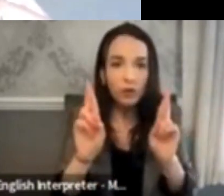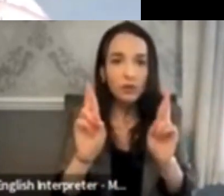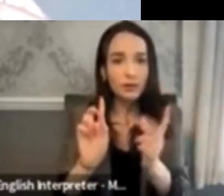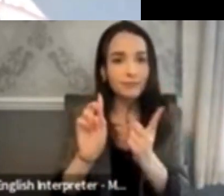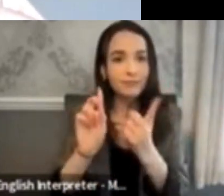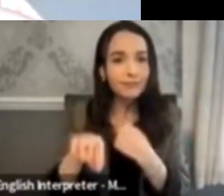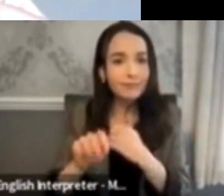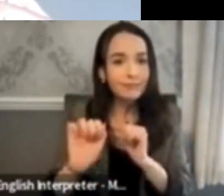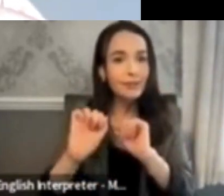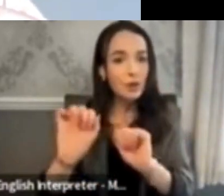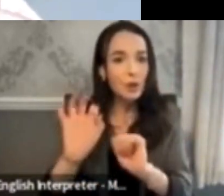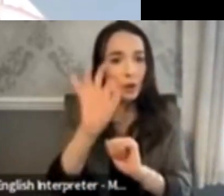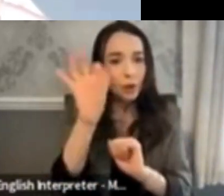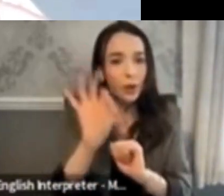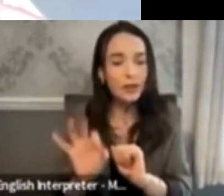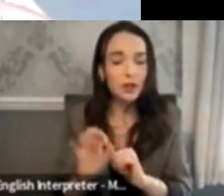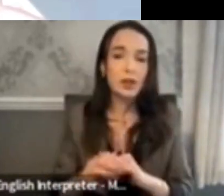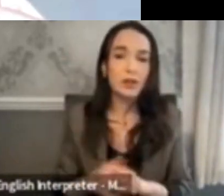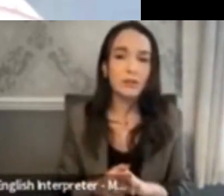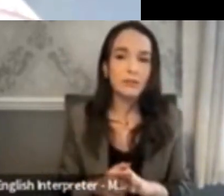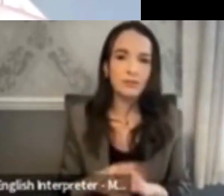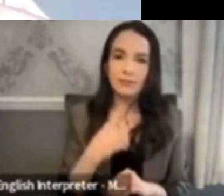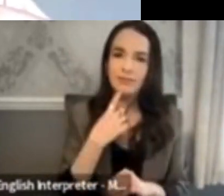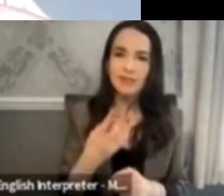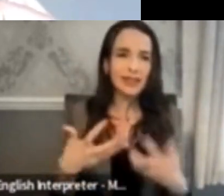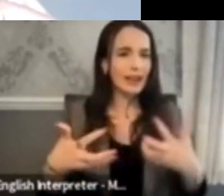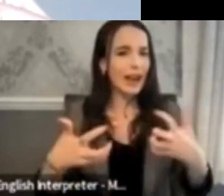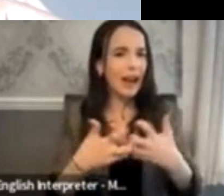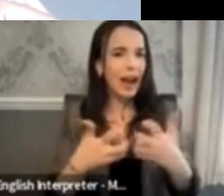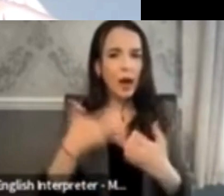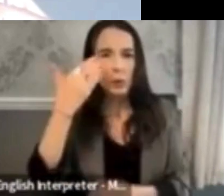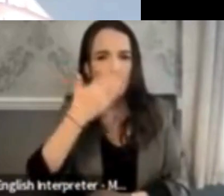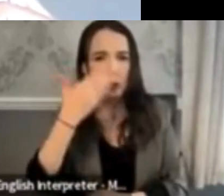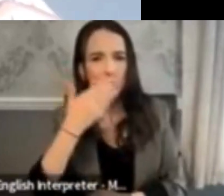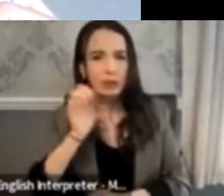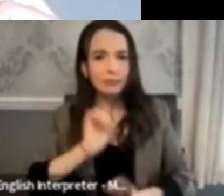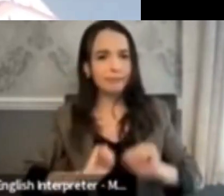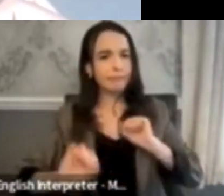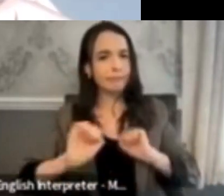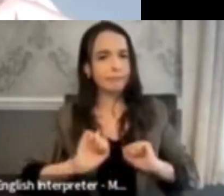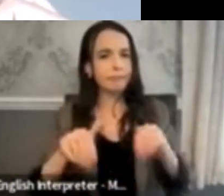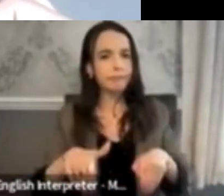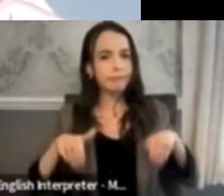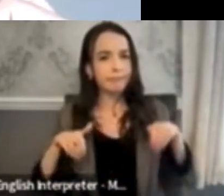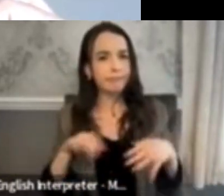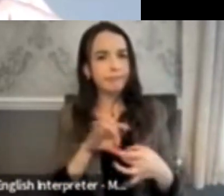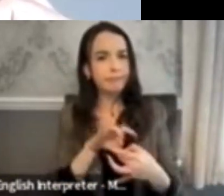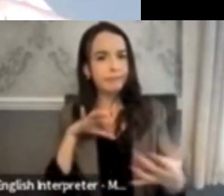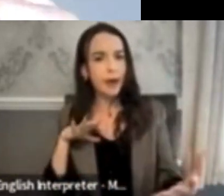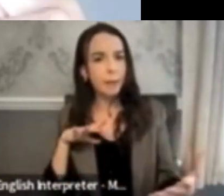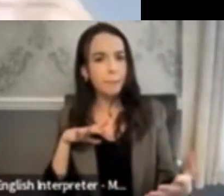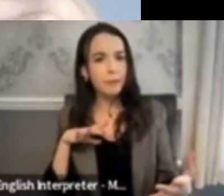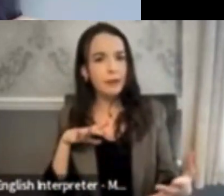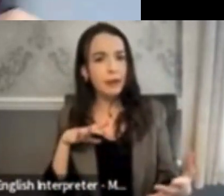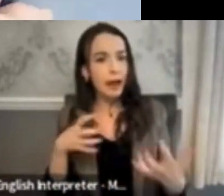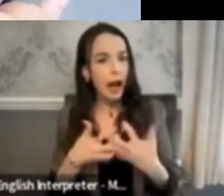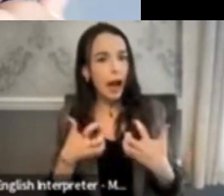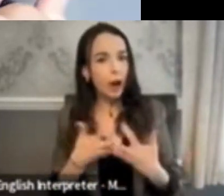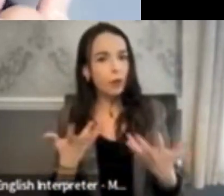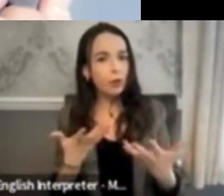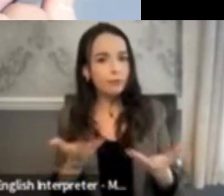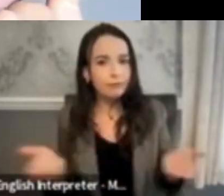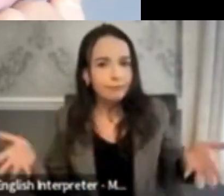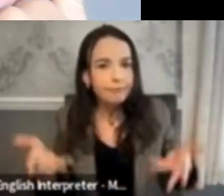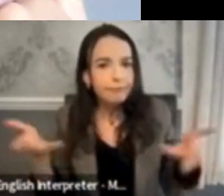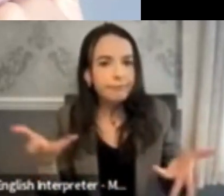about how does one get schools that are unwilling or seem unable to engage to engage.